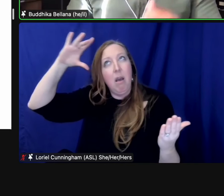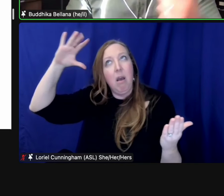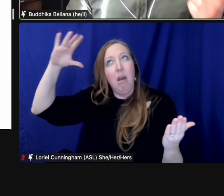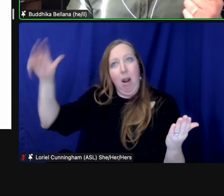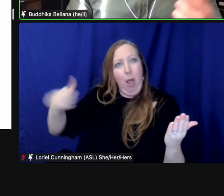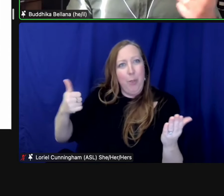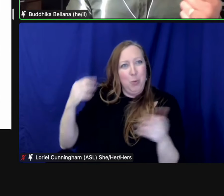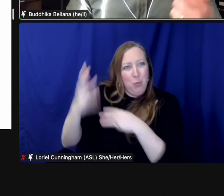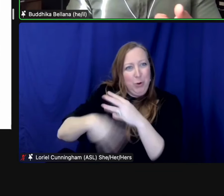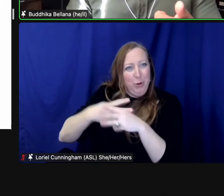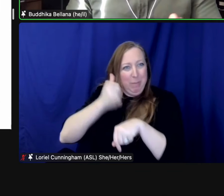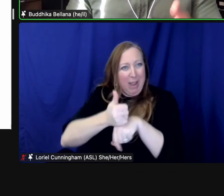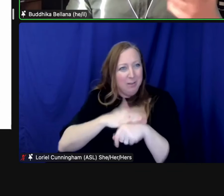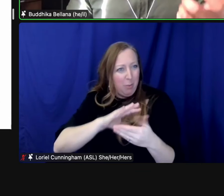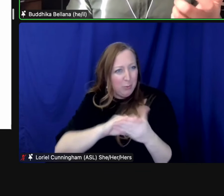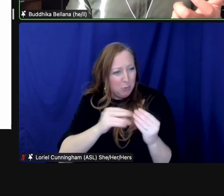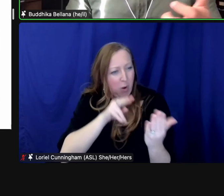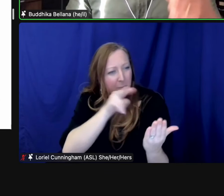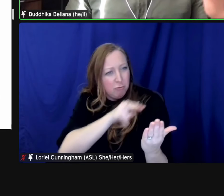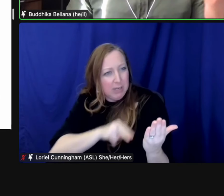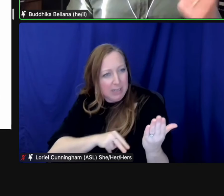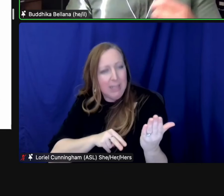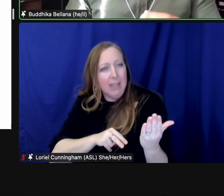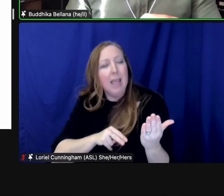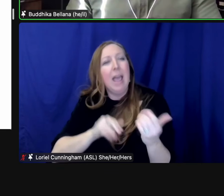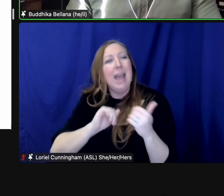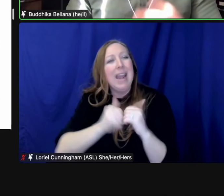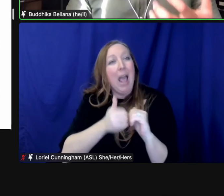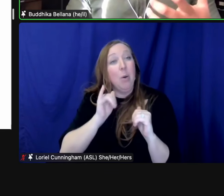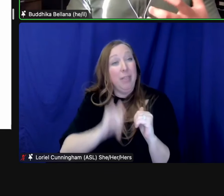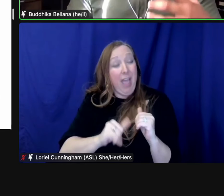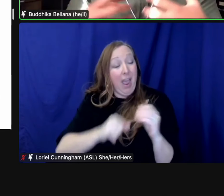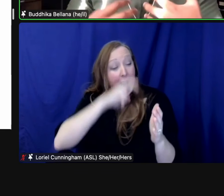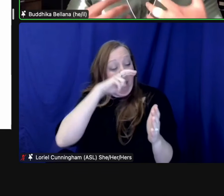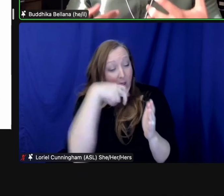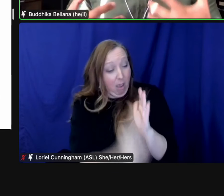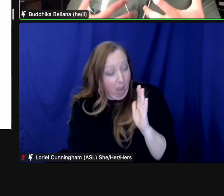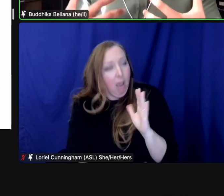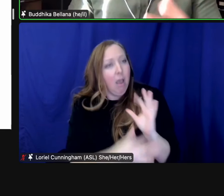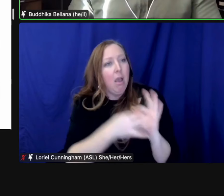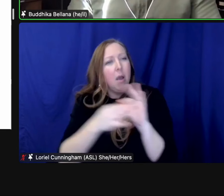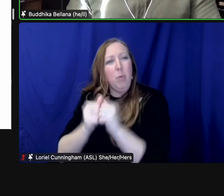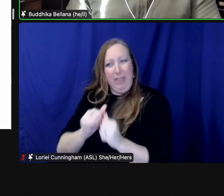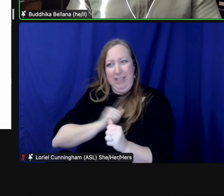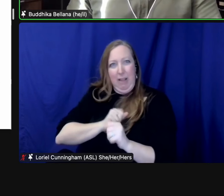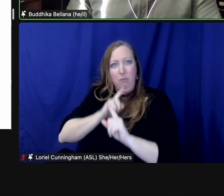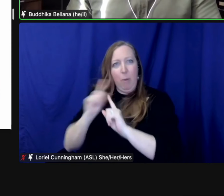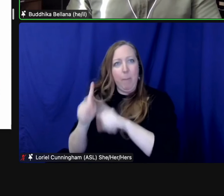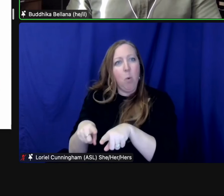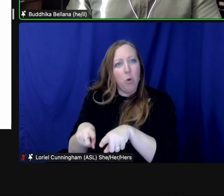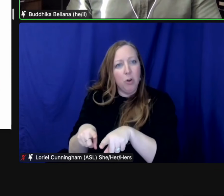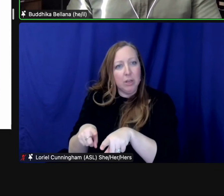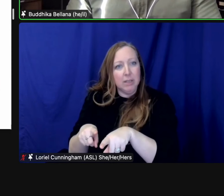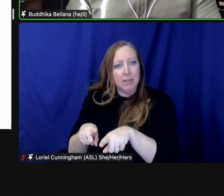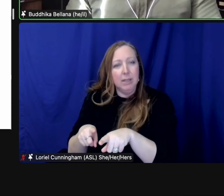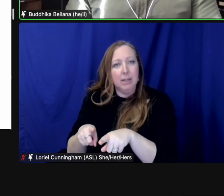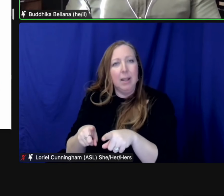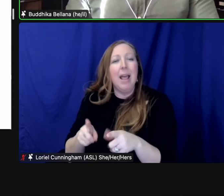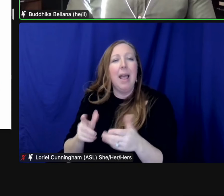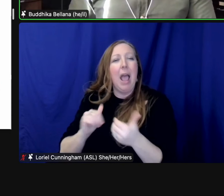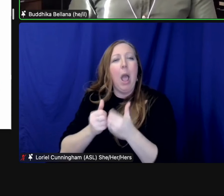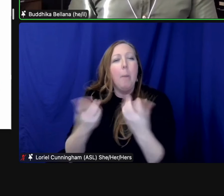and look at its relationship to self-reported lingering on the y-axis, the extent to which participants felt that the story persisted in their minds.